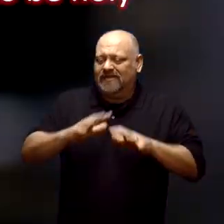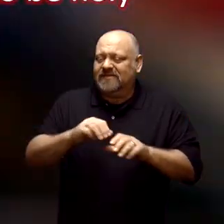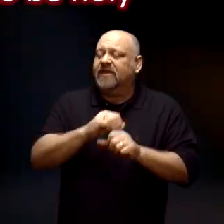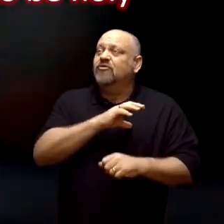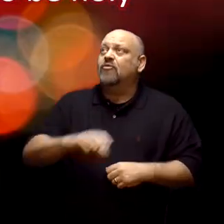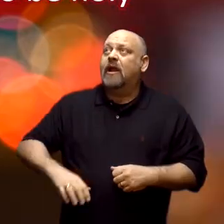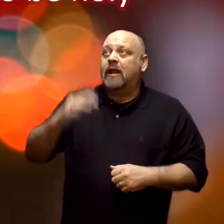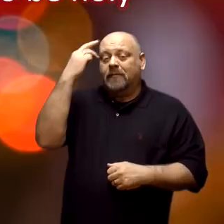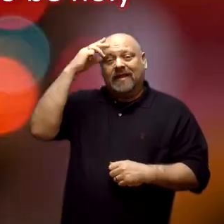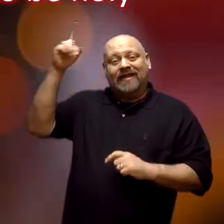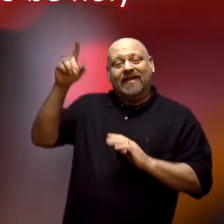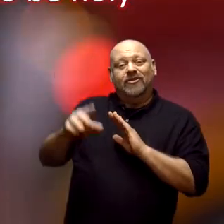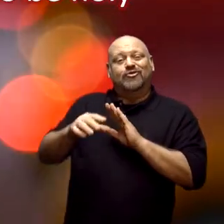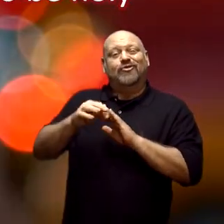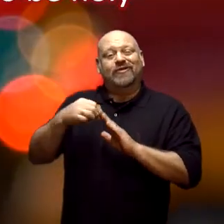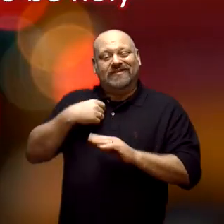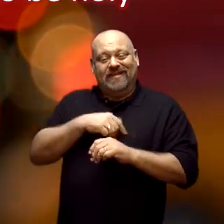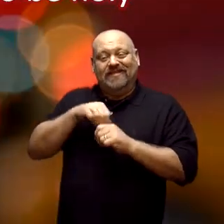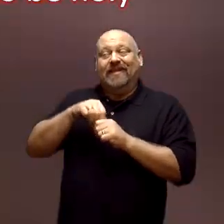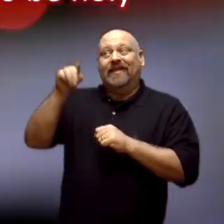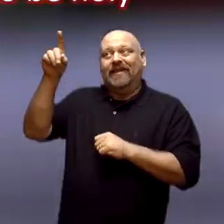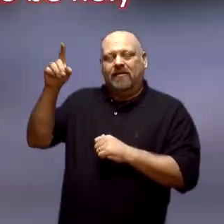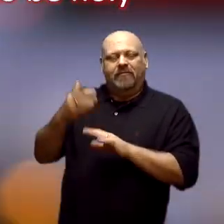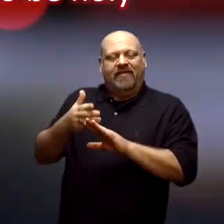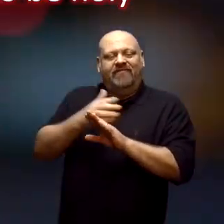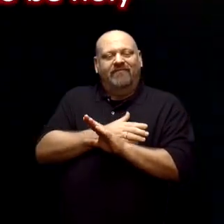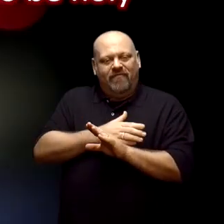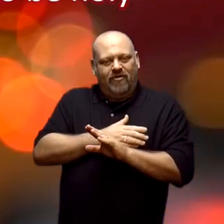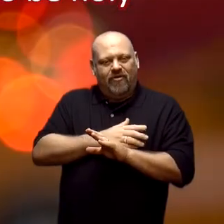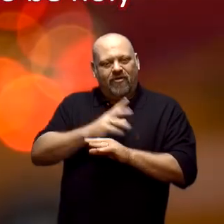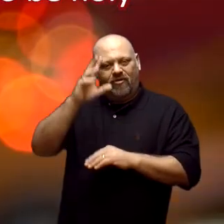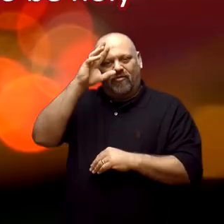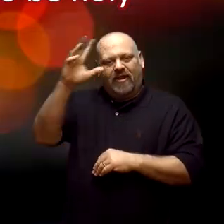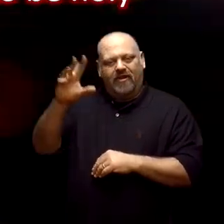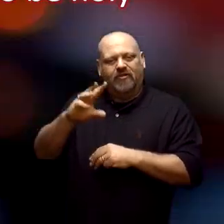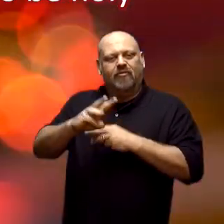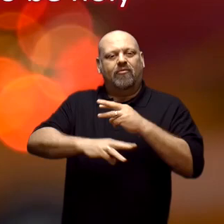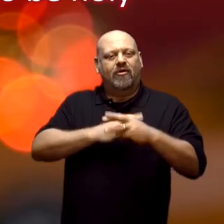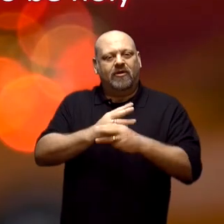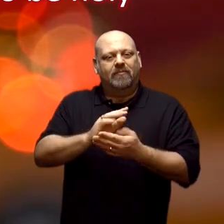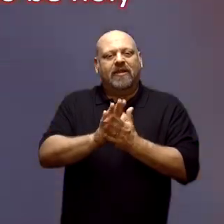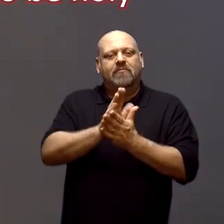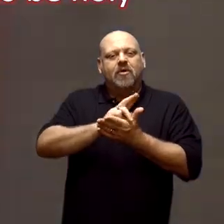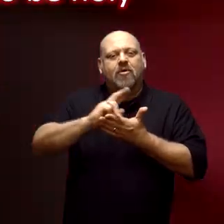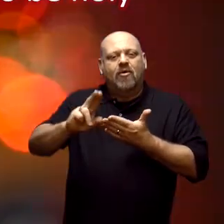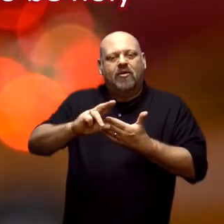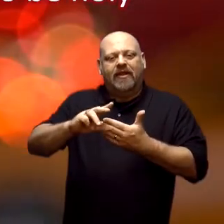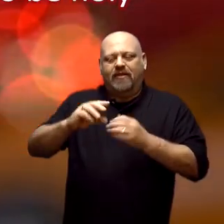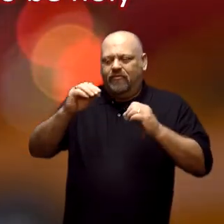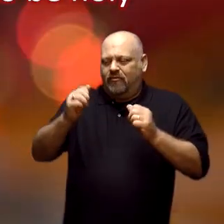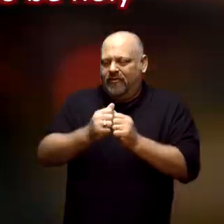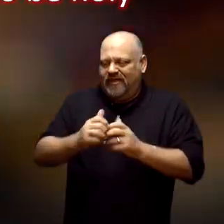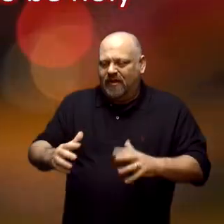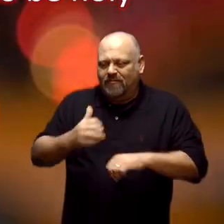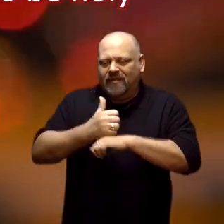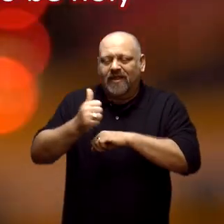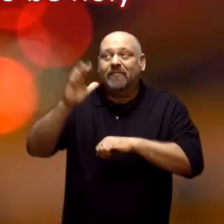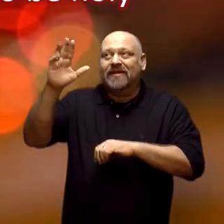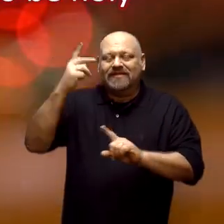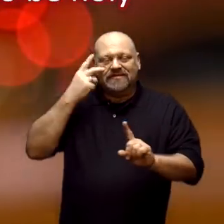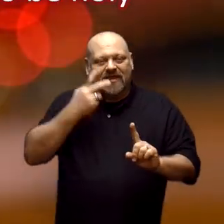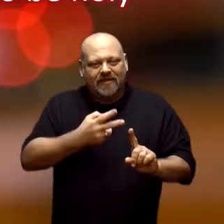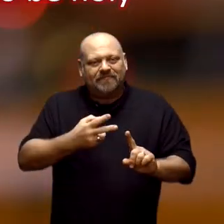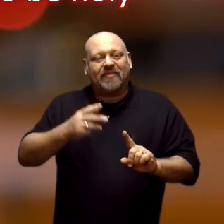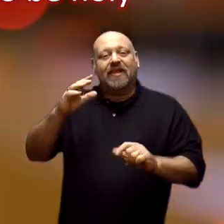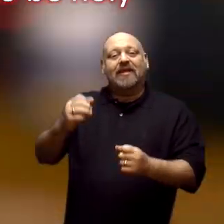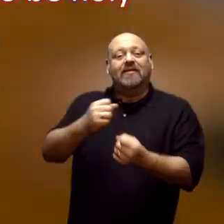he chose us in him before the creation of the world to be holy and blameless in his sight. In love he